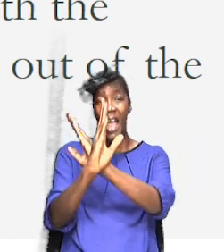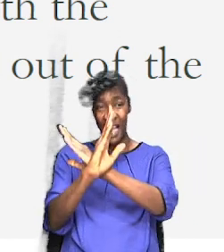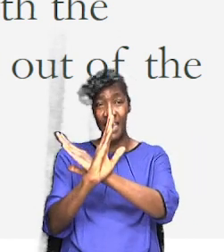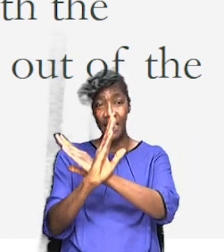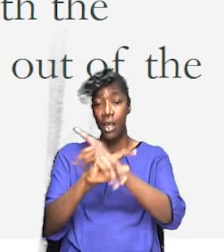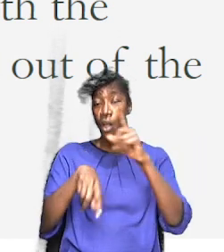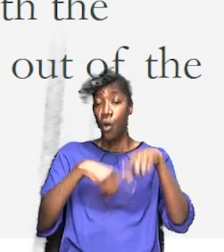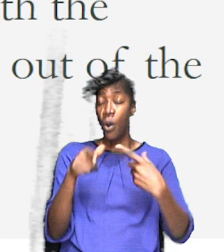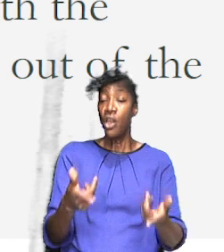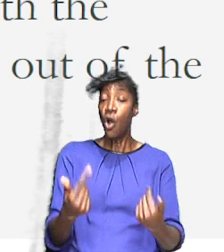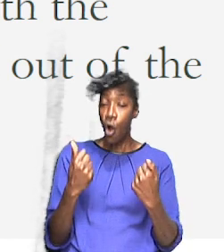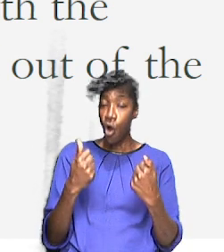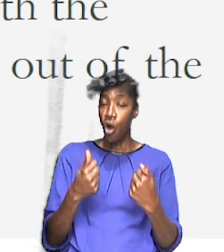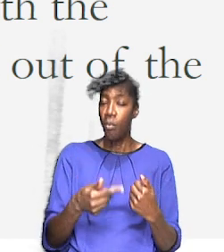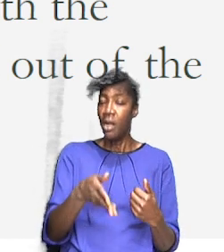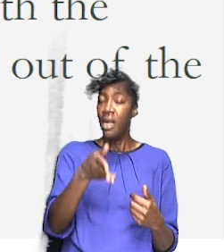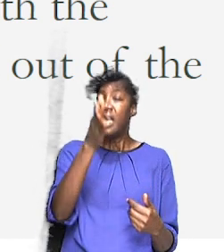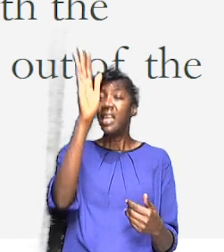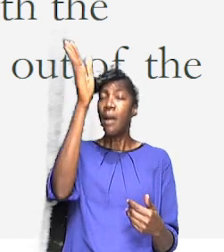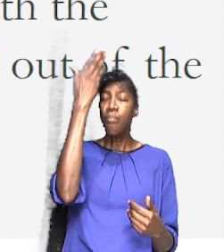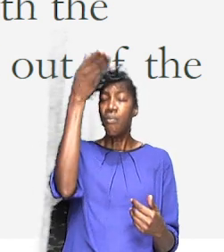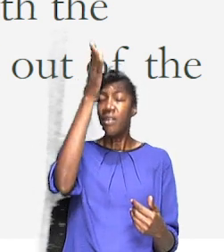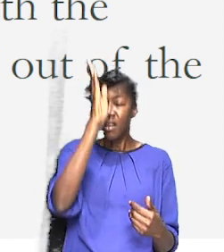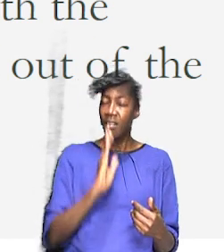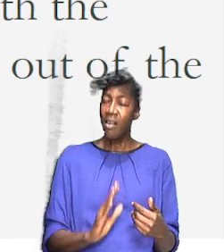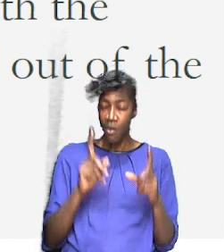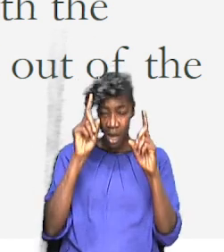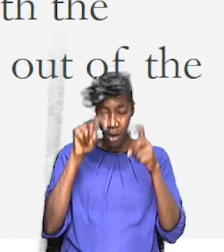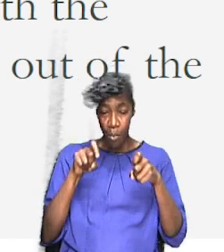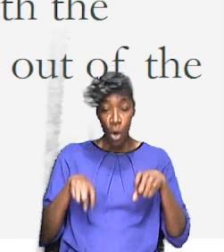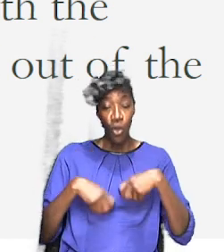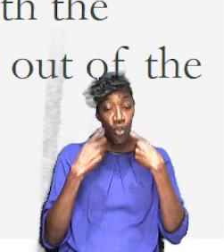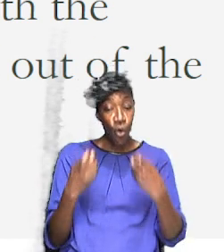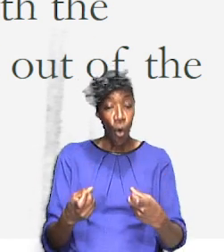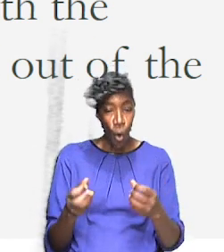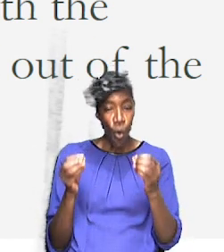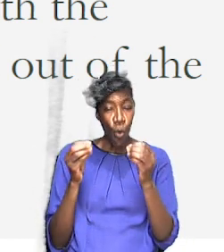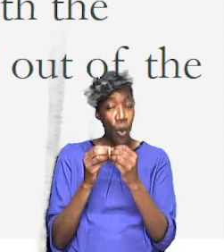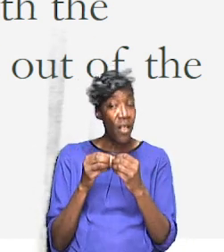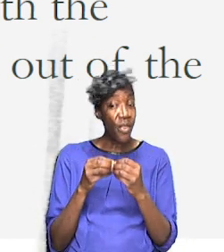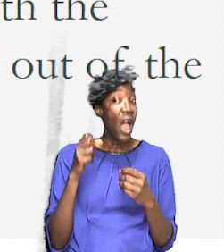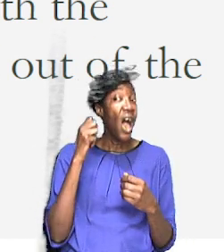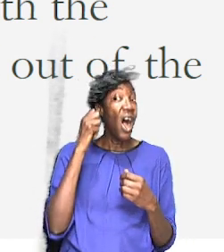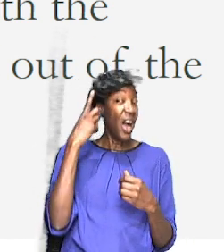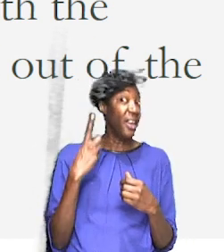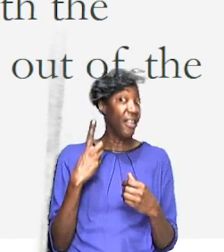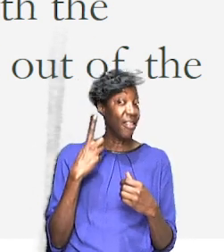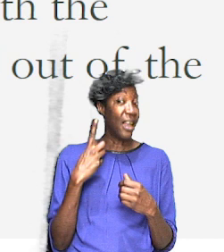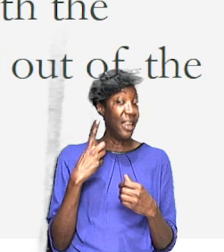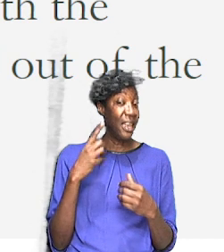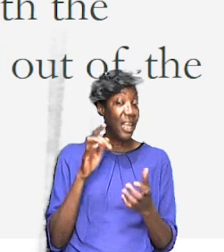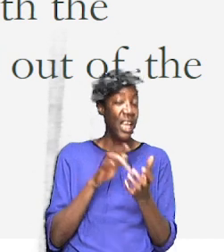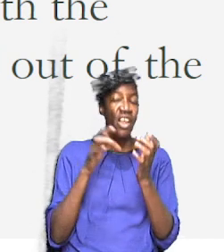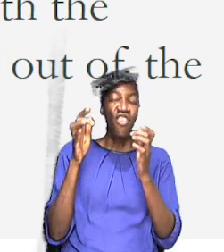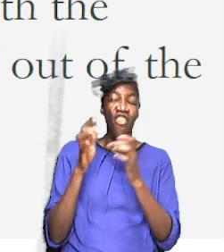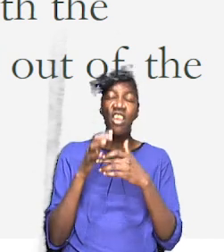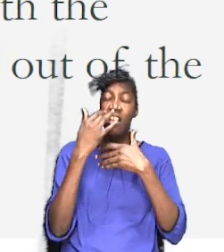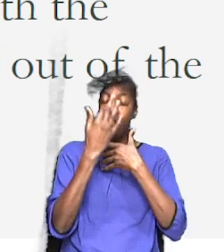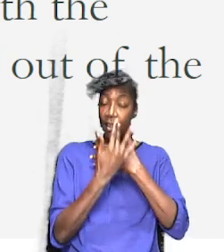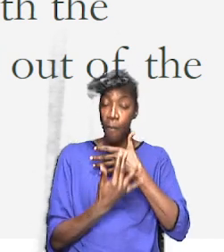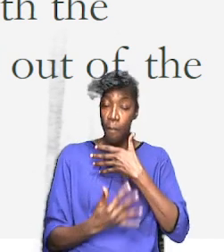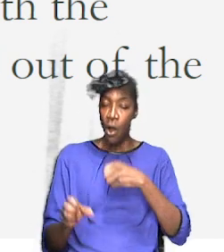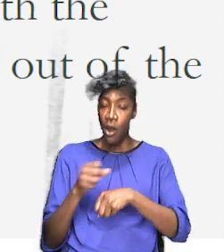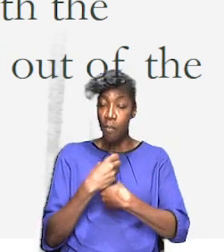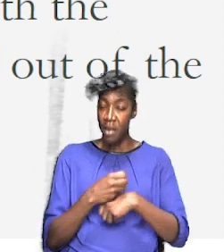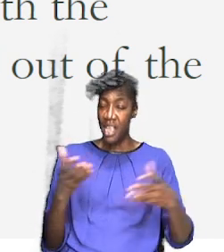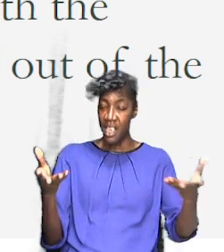we must go into the presence of God with an awareness that one, it is Jesus' blood that allows us to be